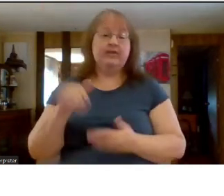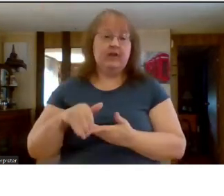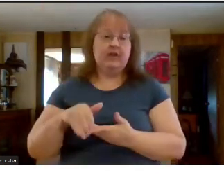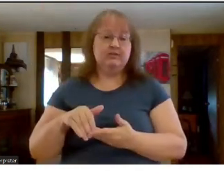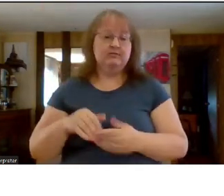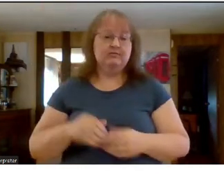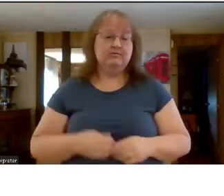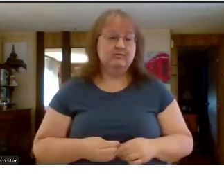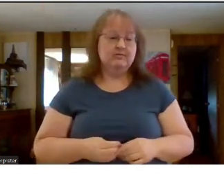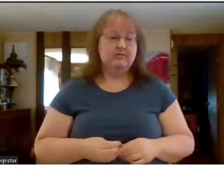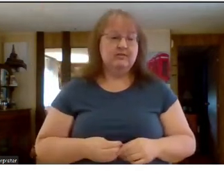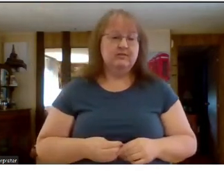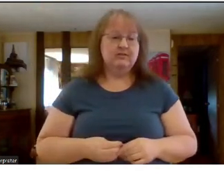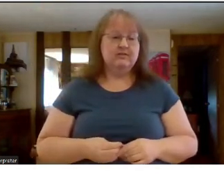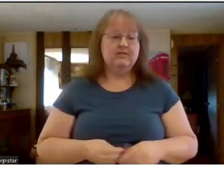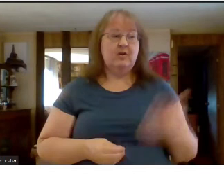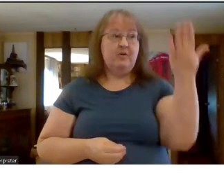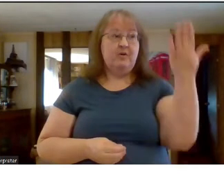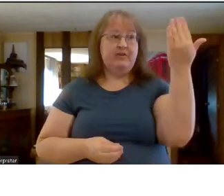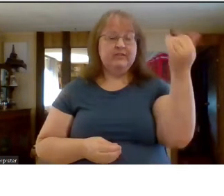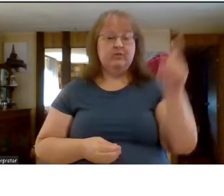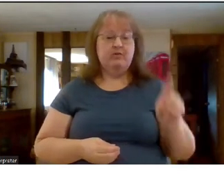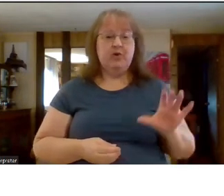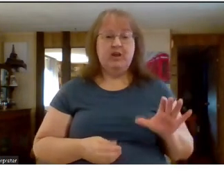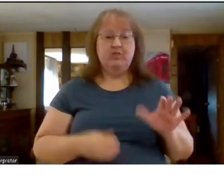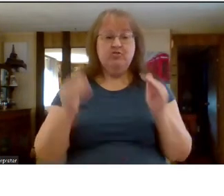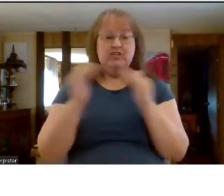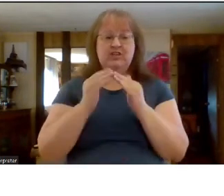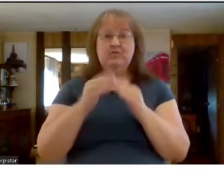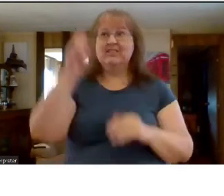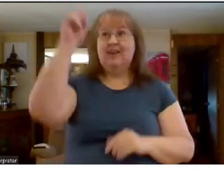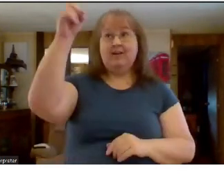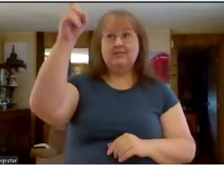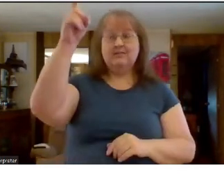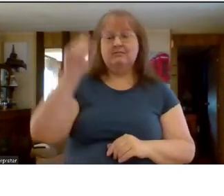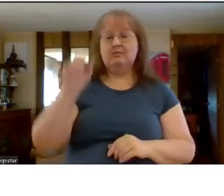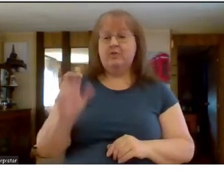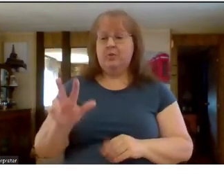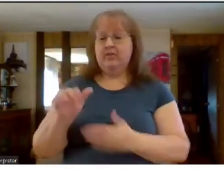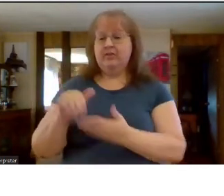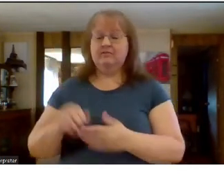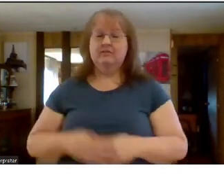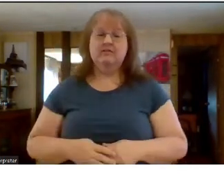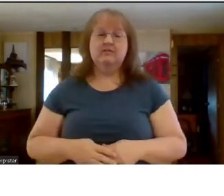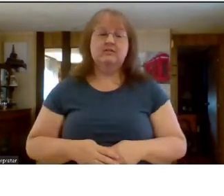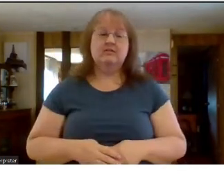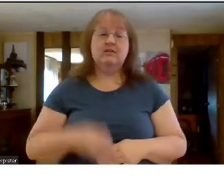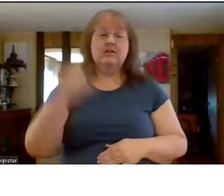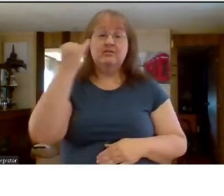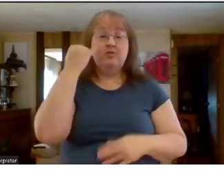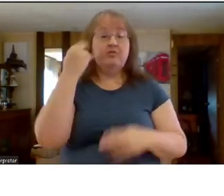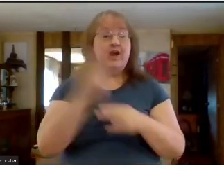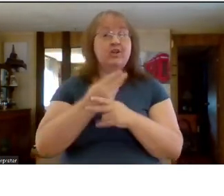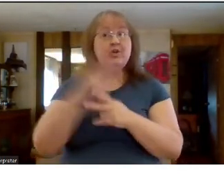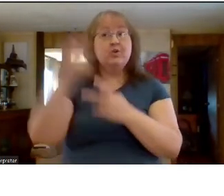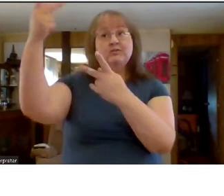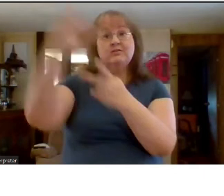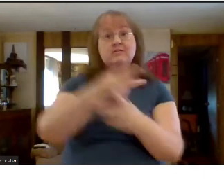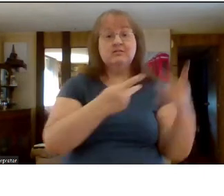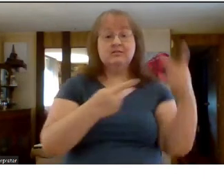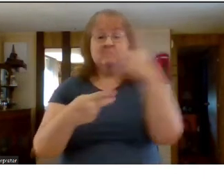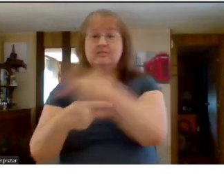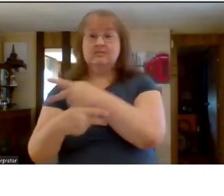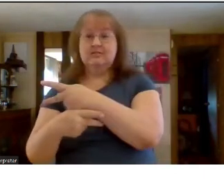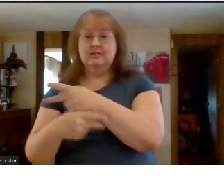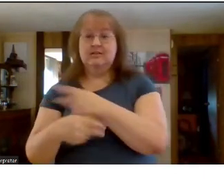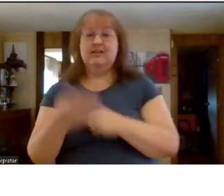thing as how many out of 3,000. Okay, out of 3,000. So if I